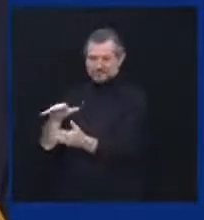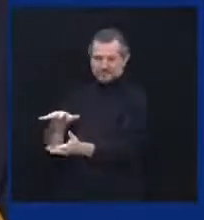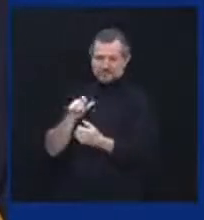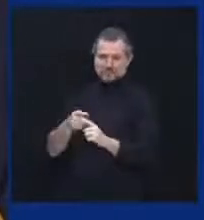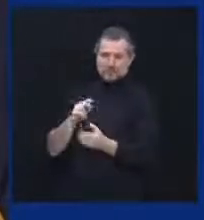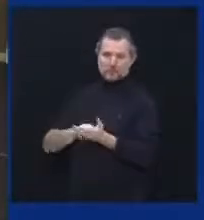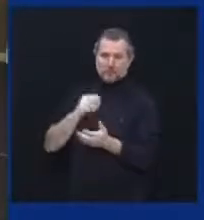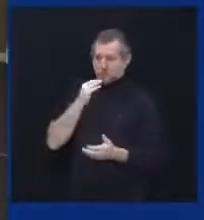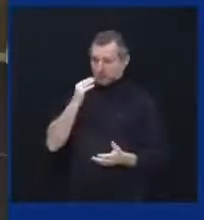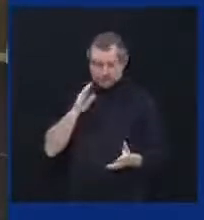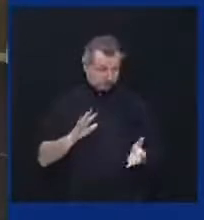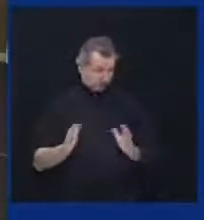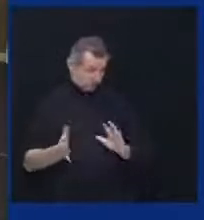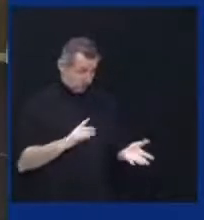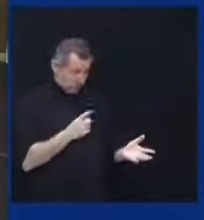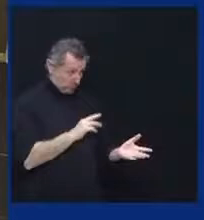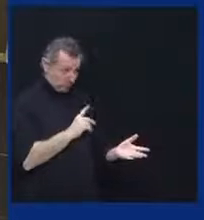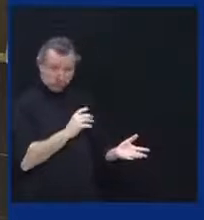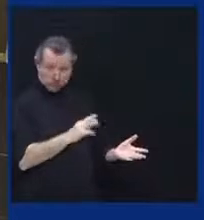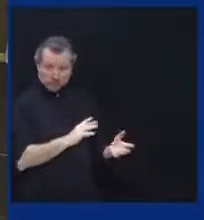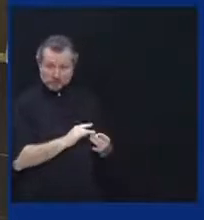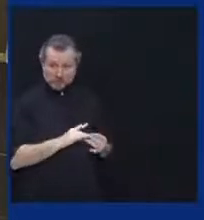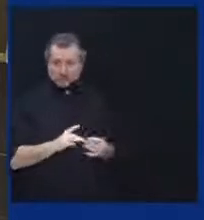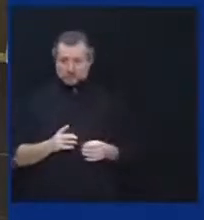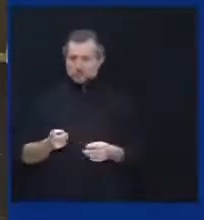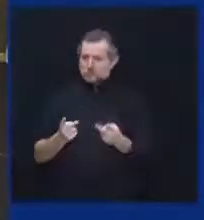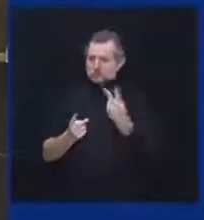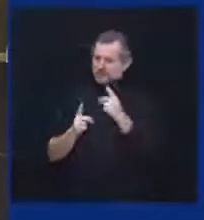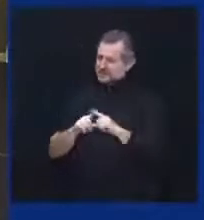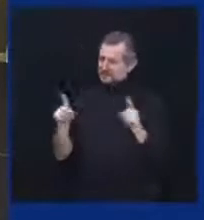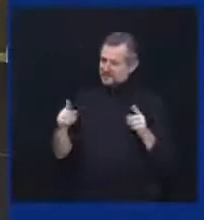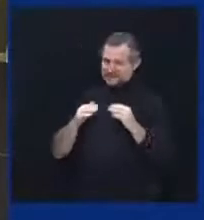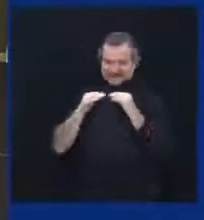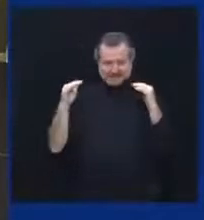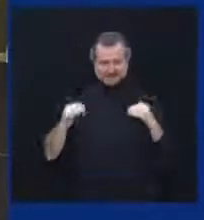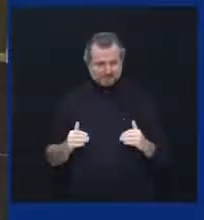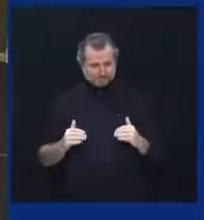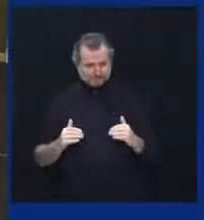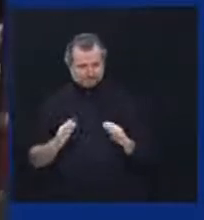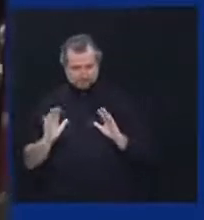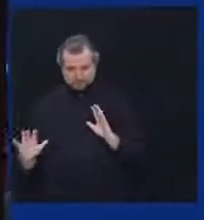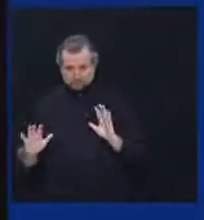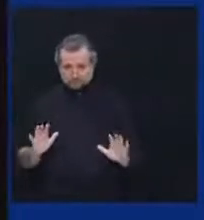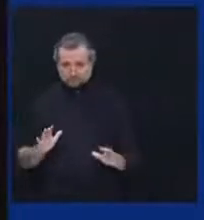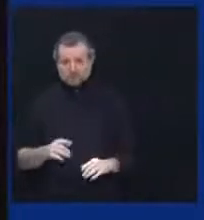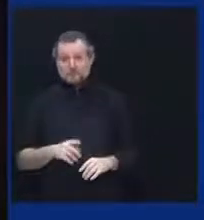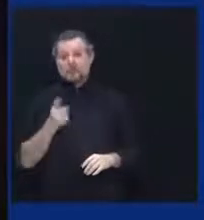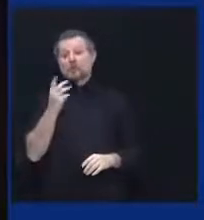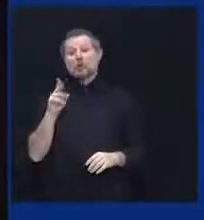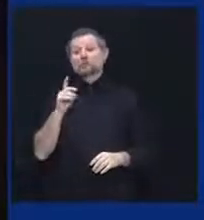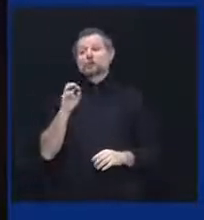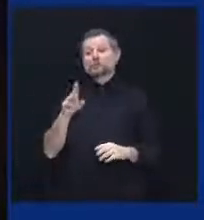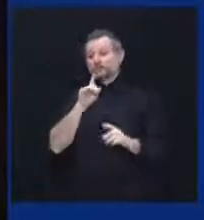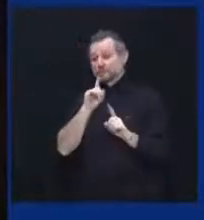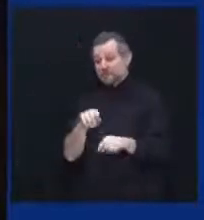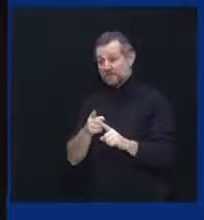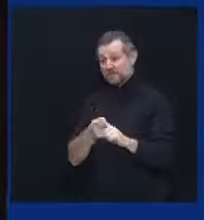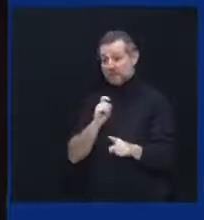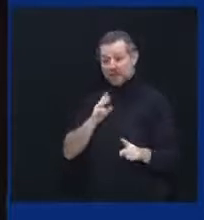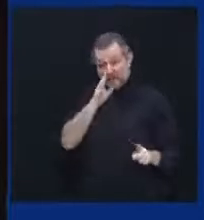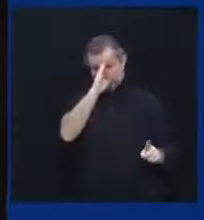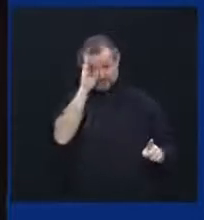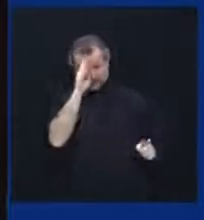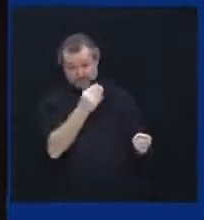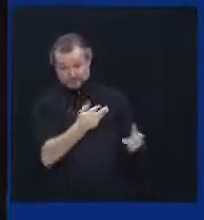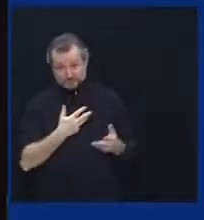I'm sorry, Dr. Zucker. Go Right, and there's two different systems where the data comes in. There's a system that brings in the data into the hospitals. There's a different system that brings it into